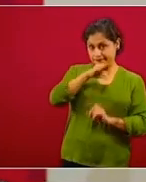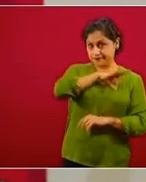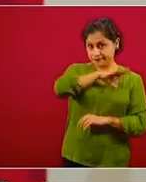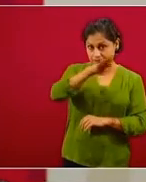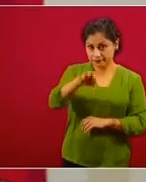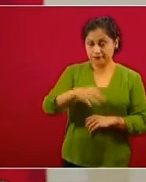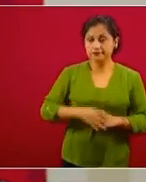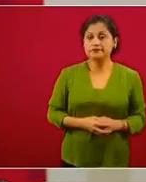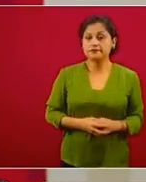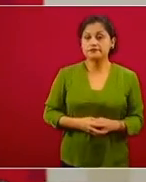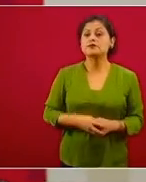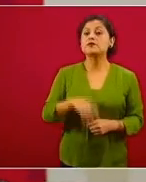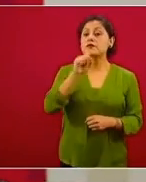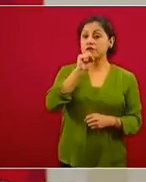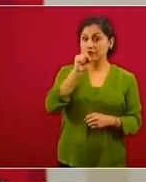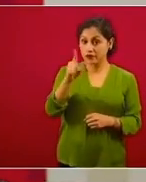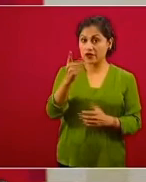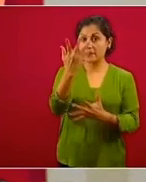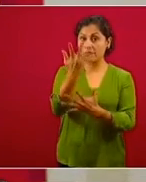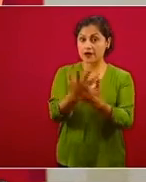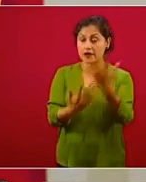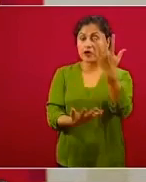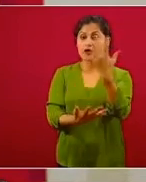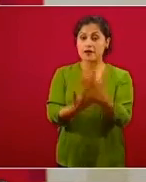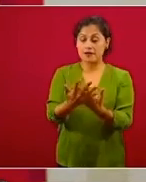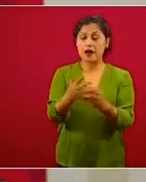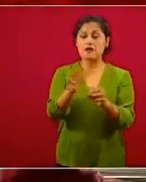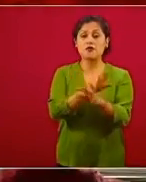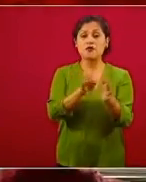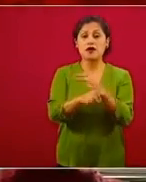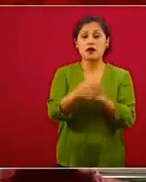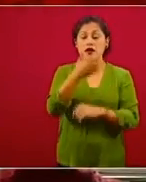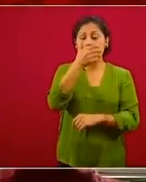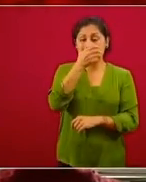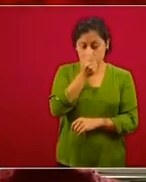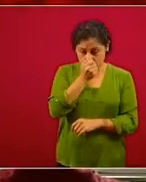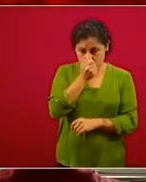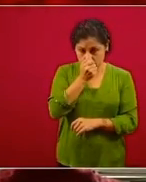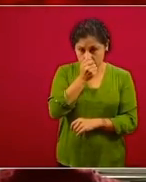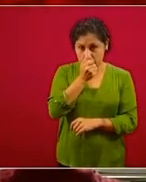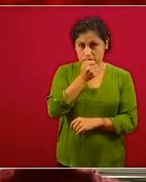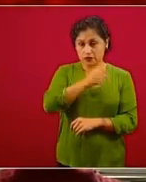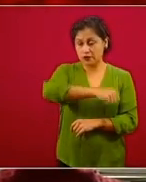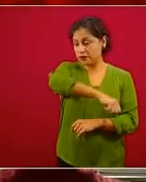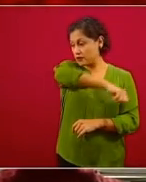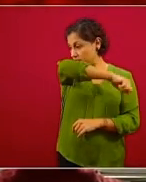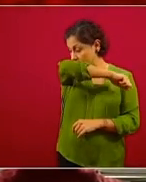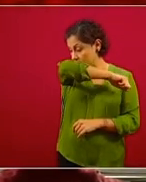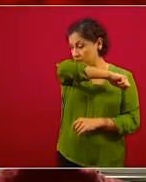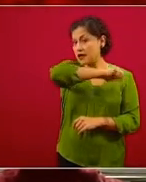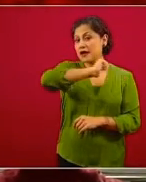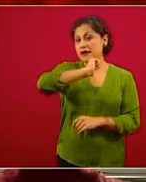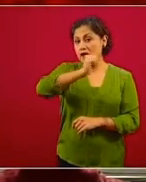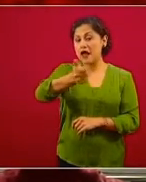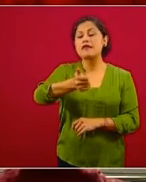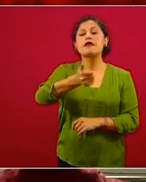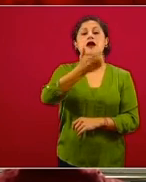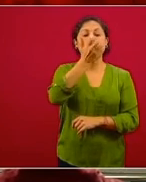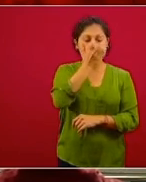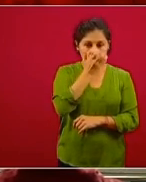invisible, they could reach the other person through the eyes, through the nose, through the mouth, and then infect